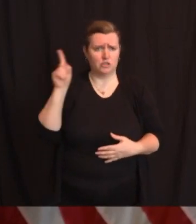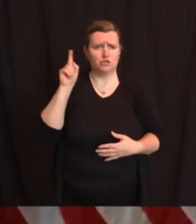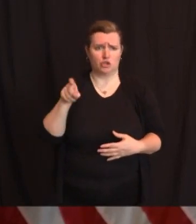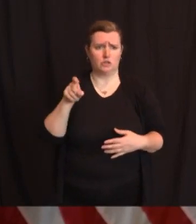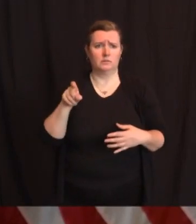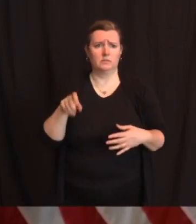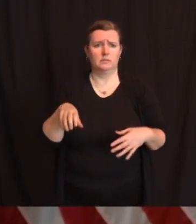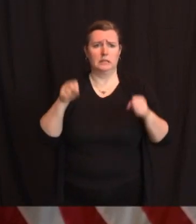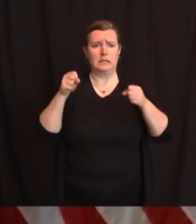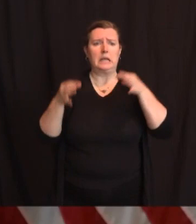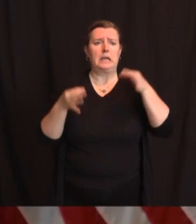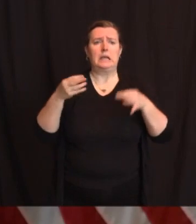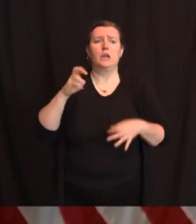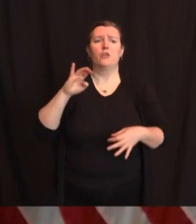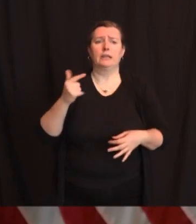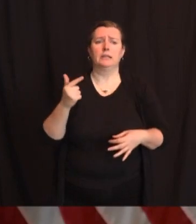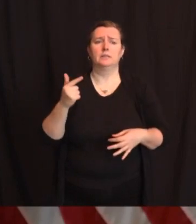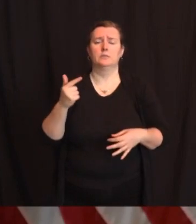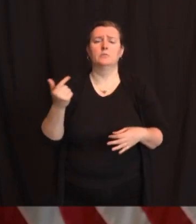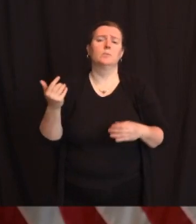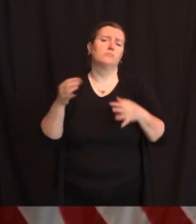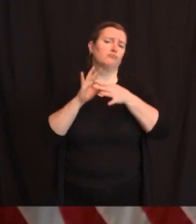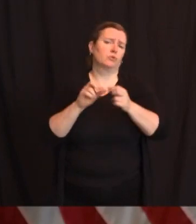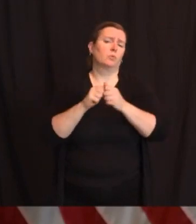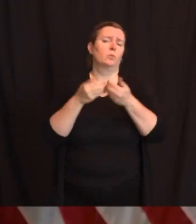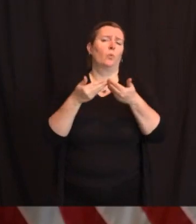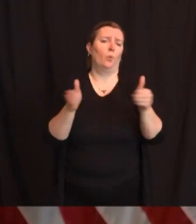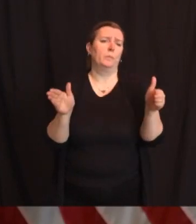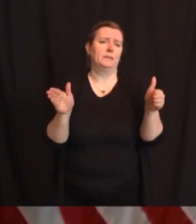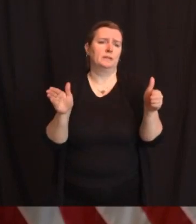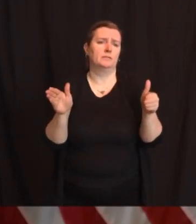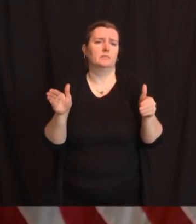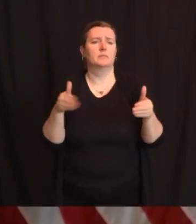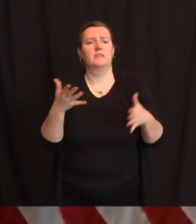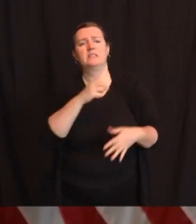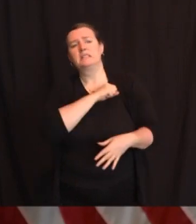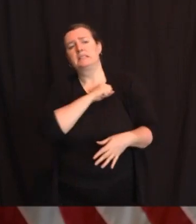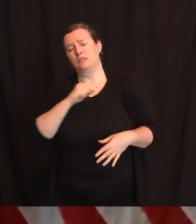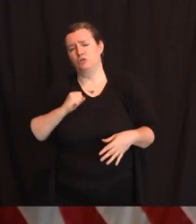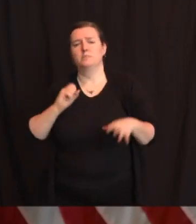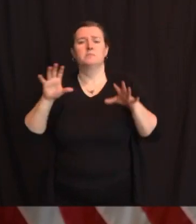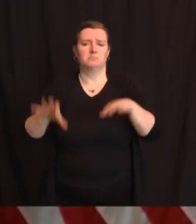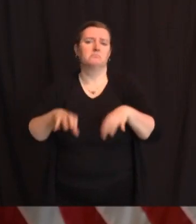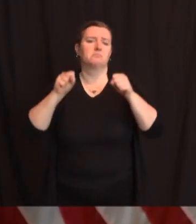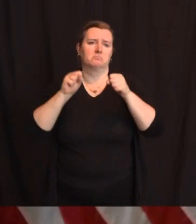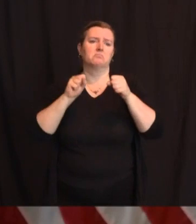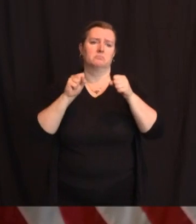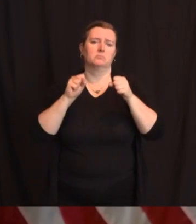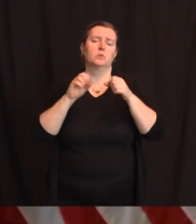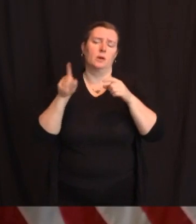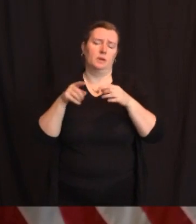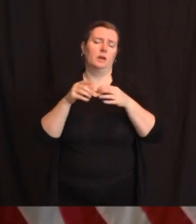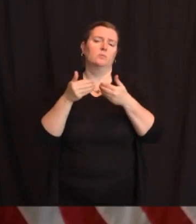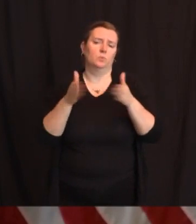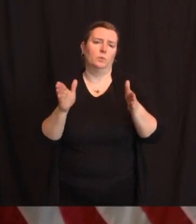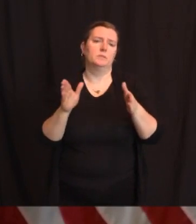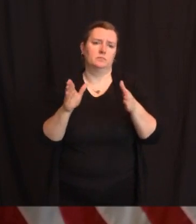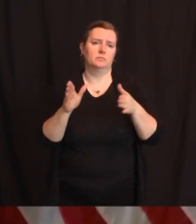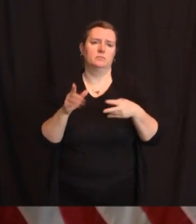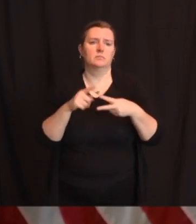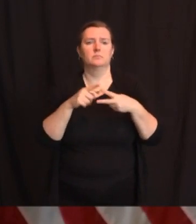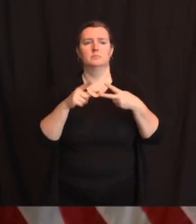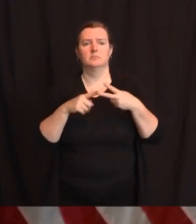on reopening and so forth, and he wants the Assembly to do that, and also making decisions on funding. It should all be, aren't these